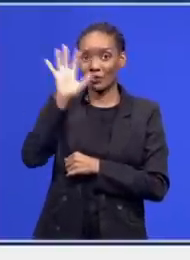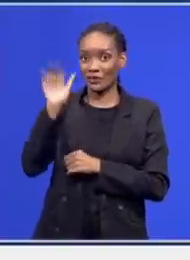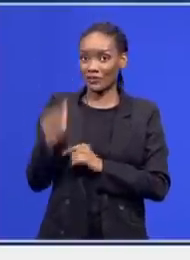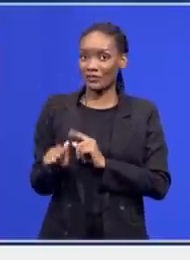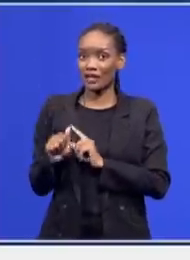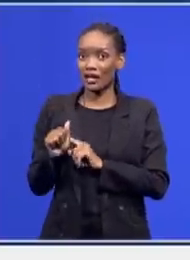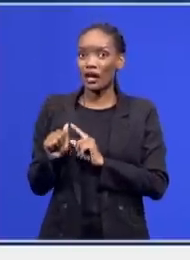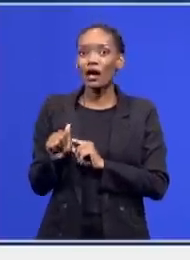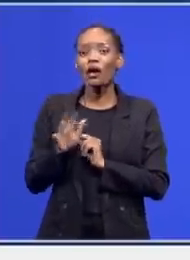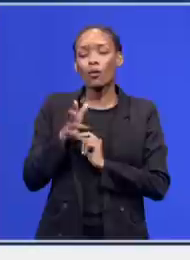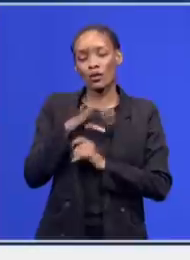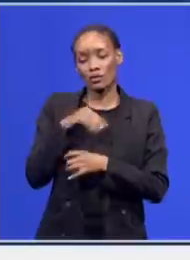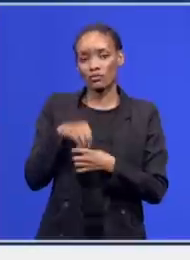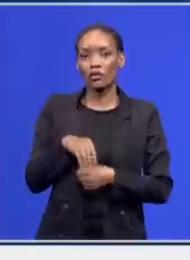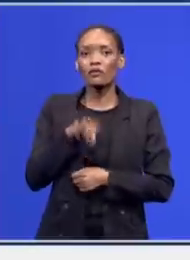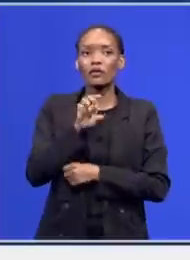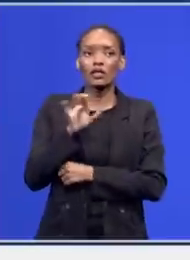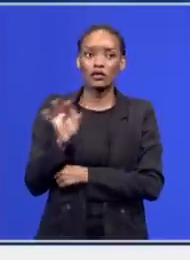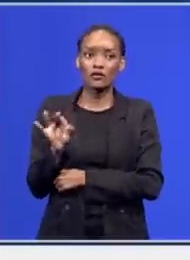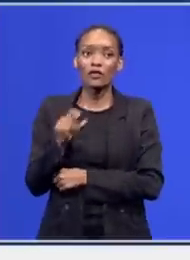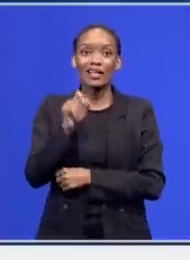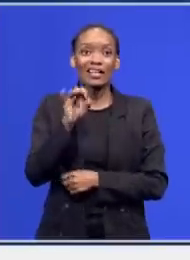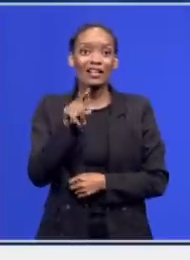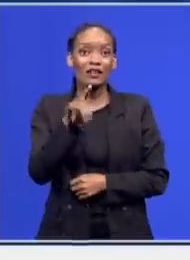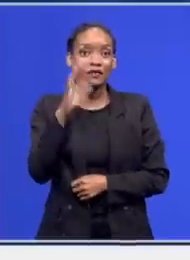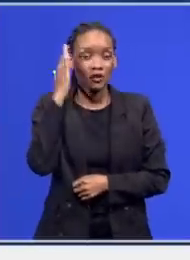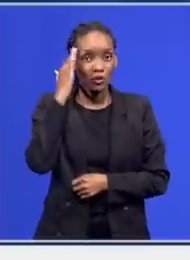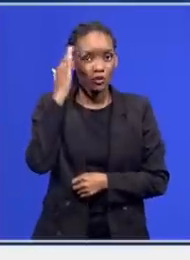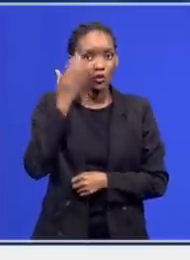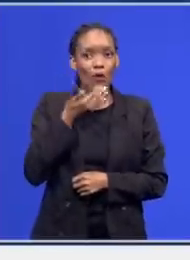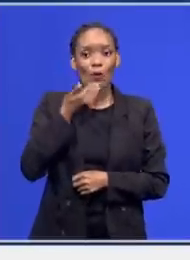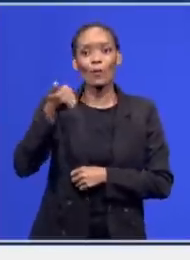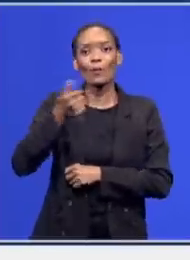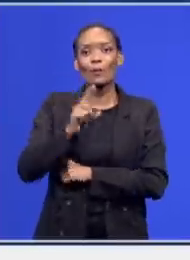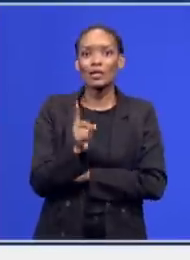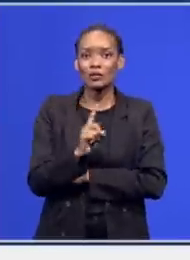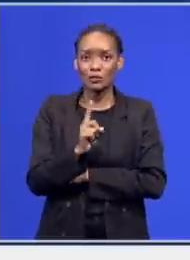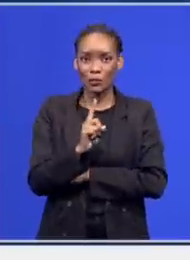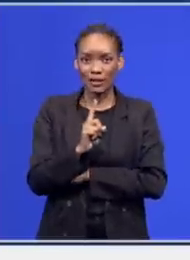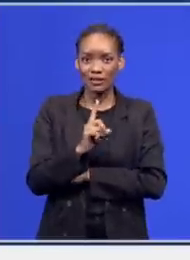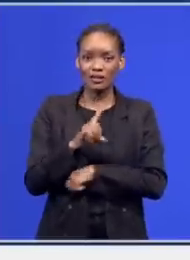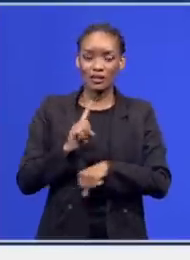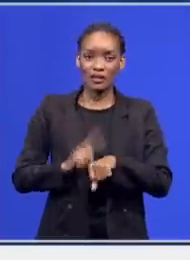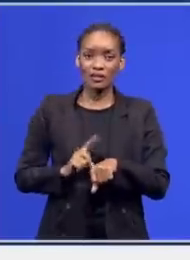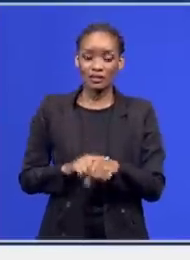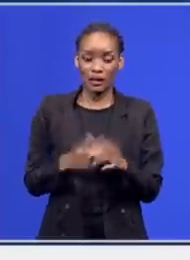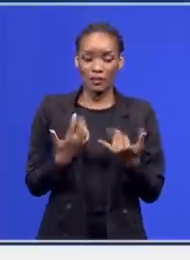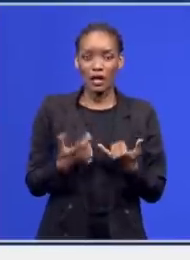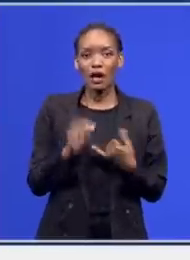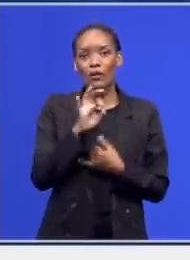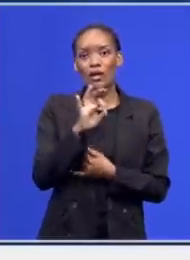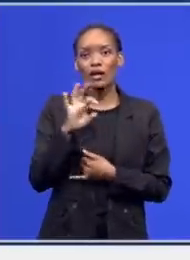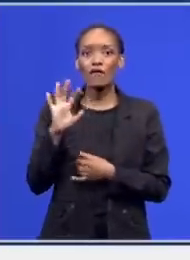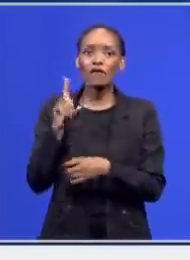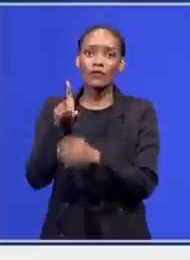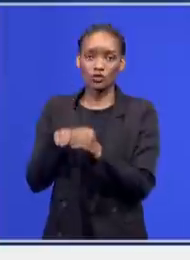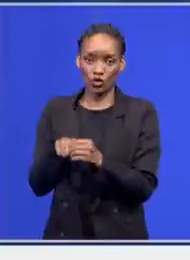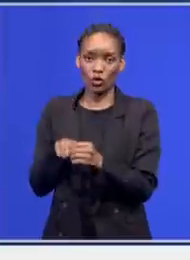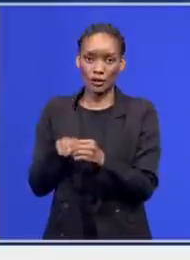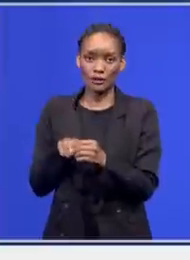the EFF. If you know what is in your best interest, it's time to get closer to the EFF and